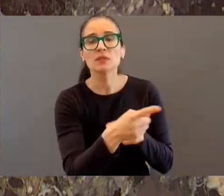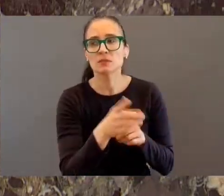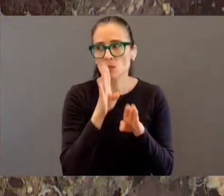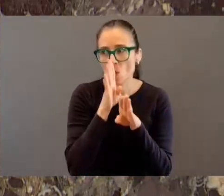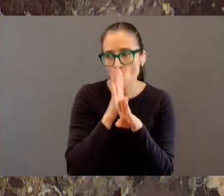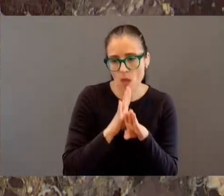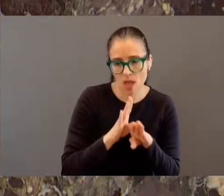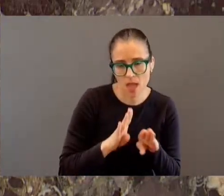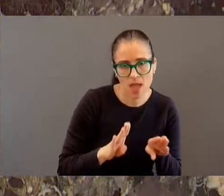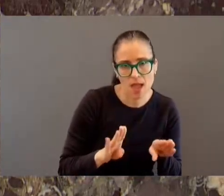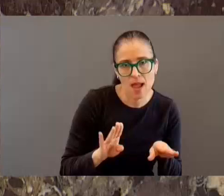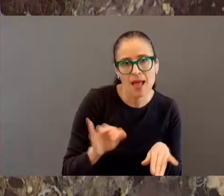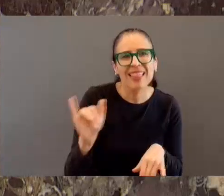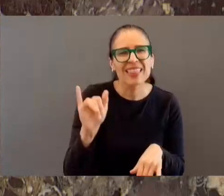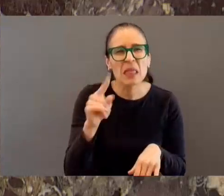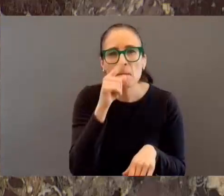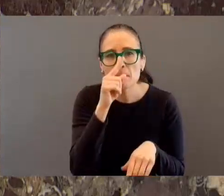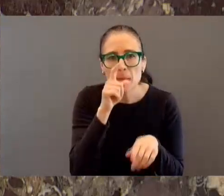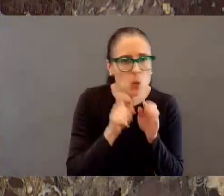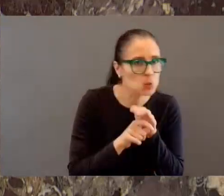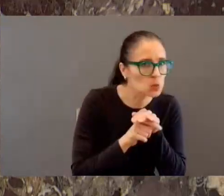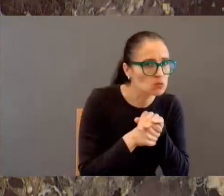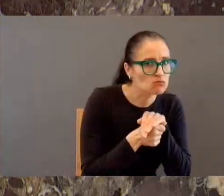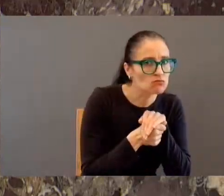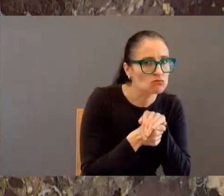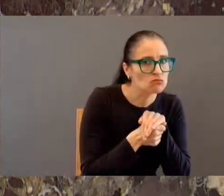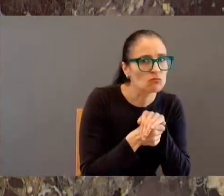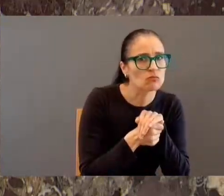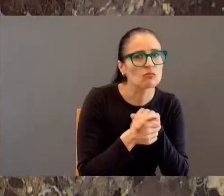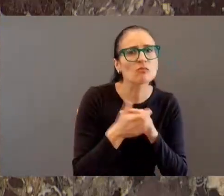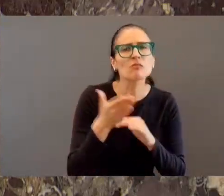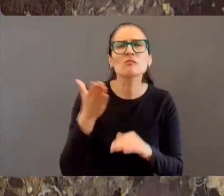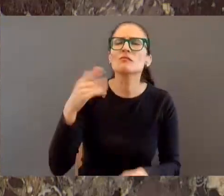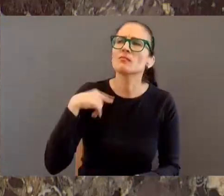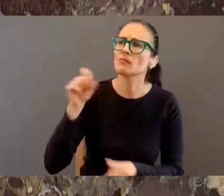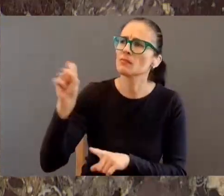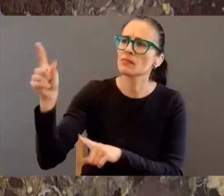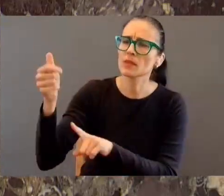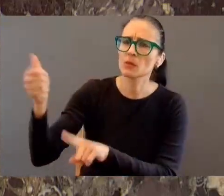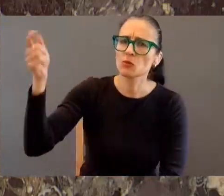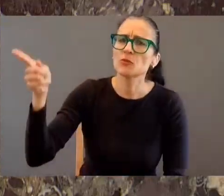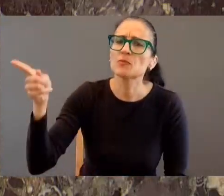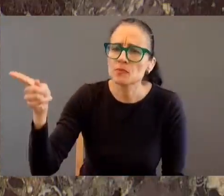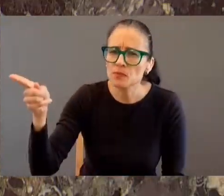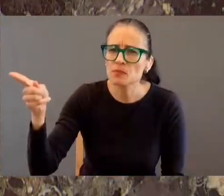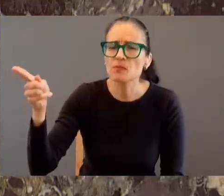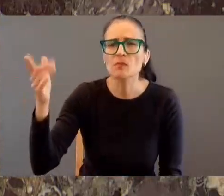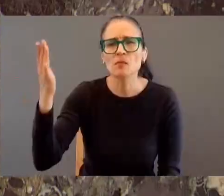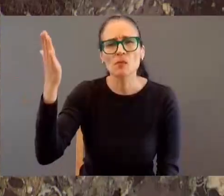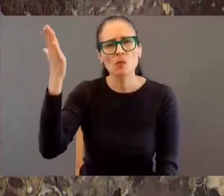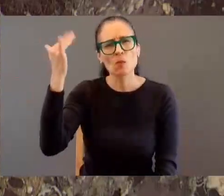my question is for the Premier. Why did he block this House from investigating Elections BC?